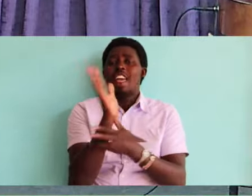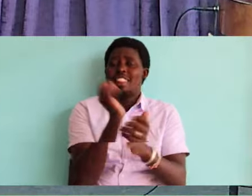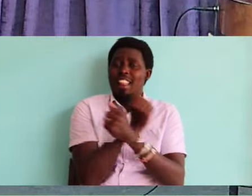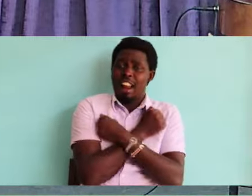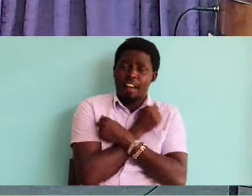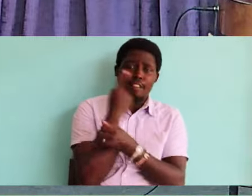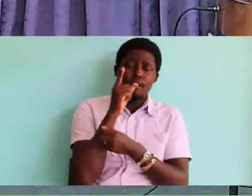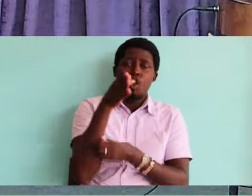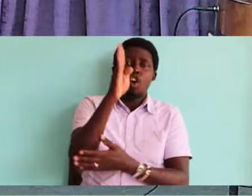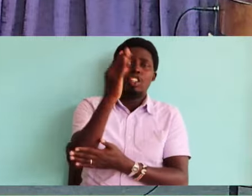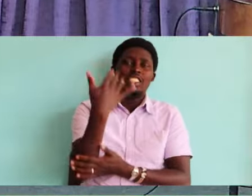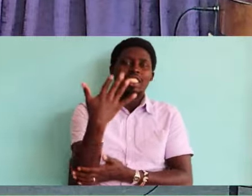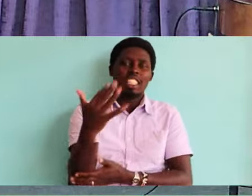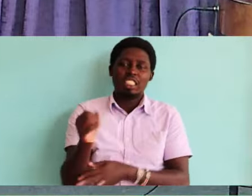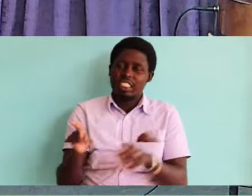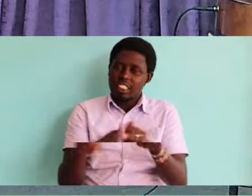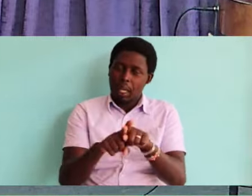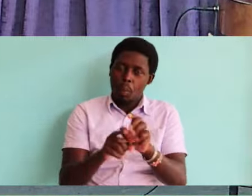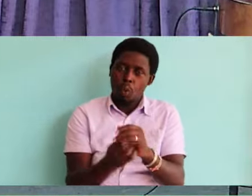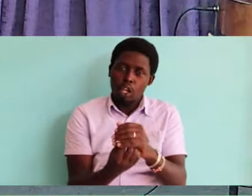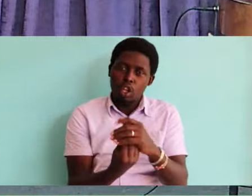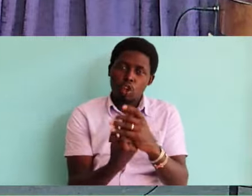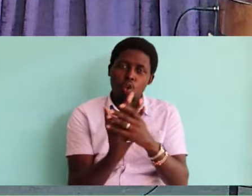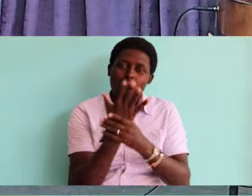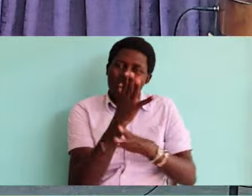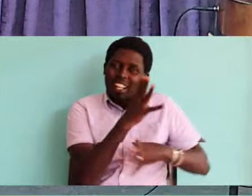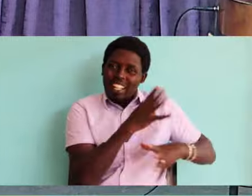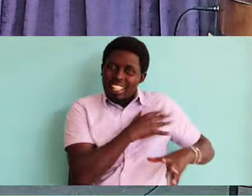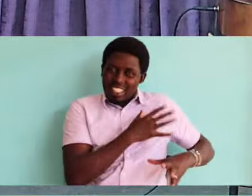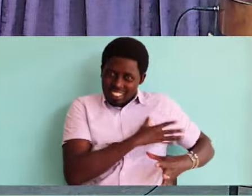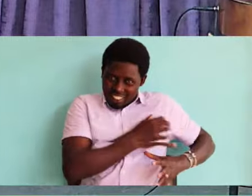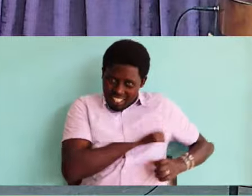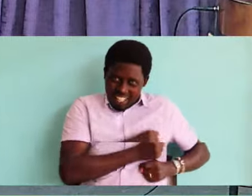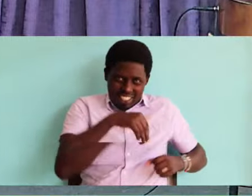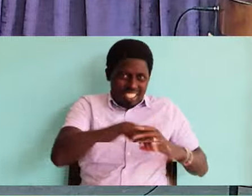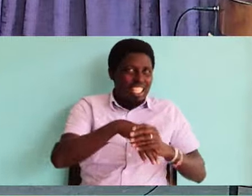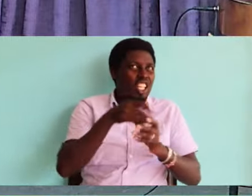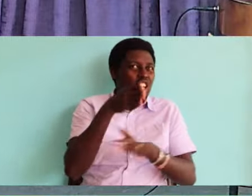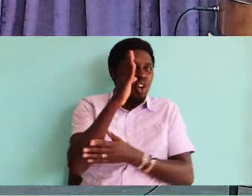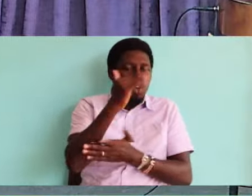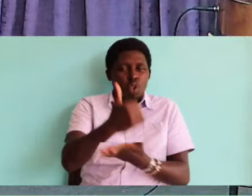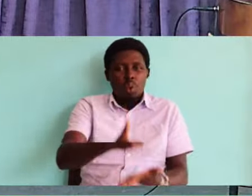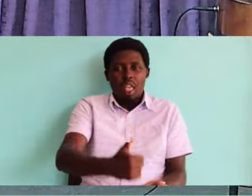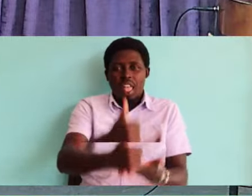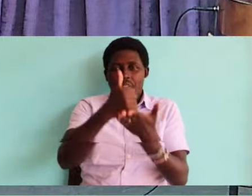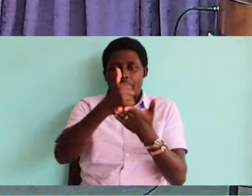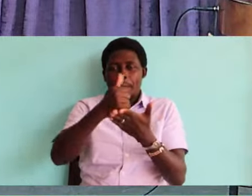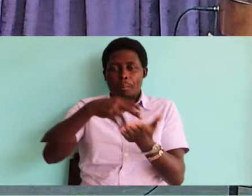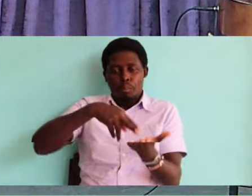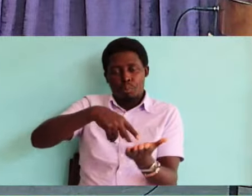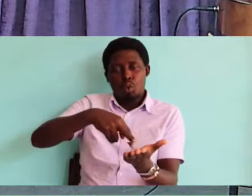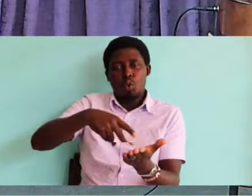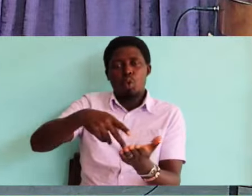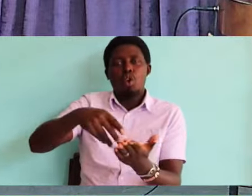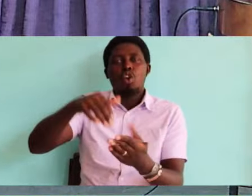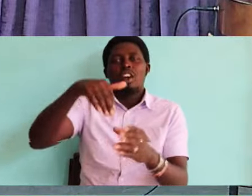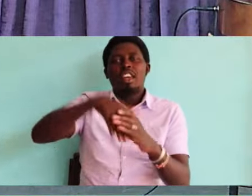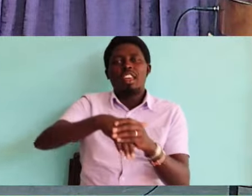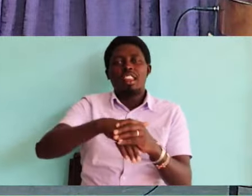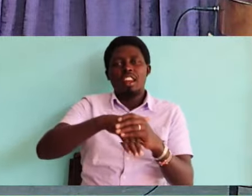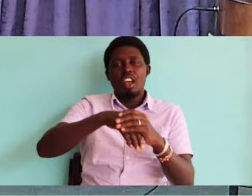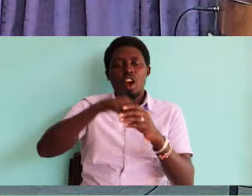grown, and they are trusting God to help them to walk in